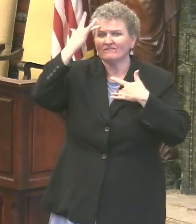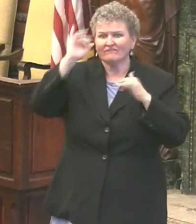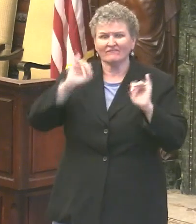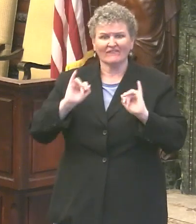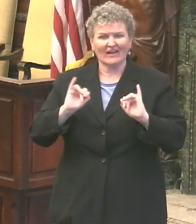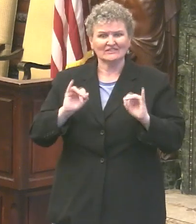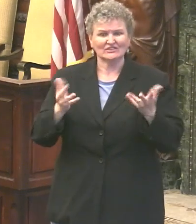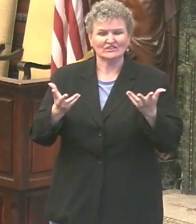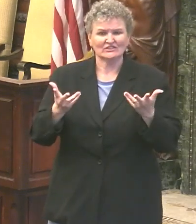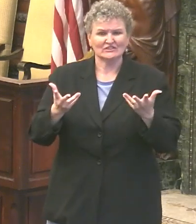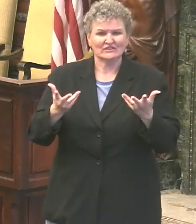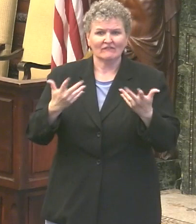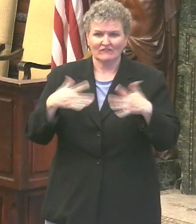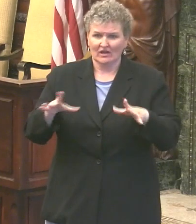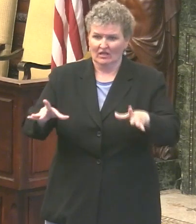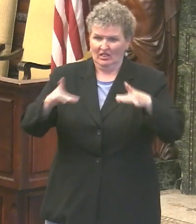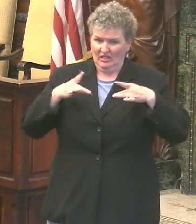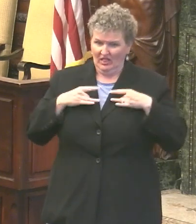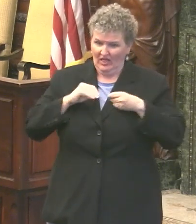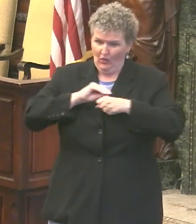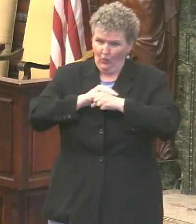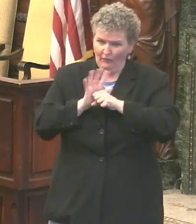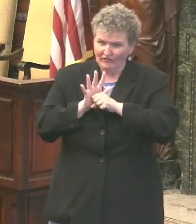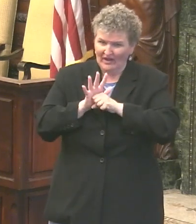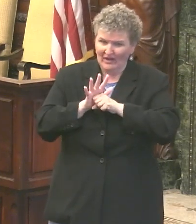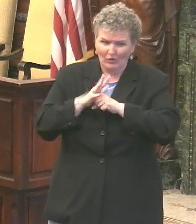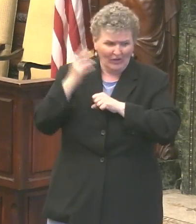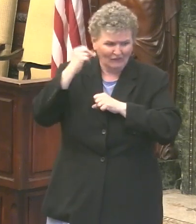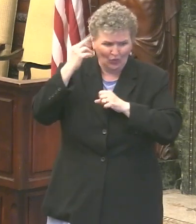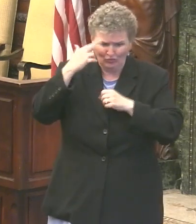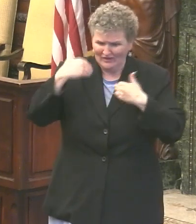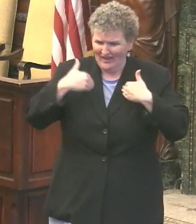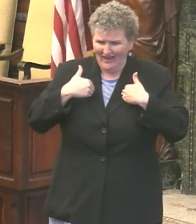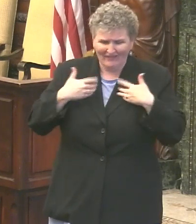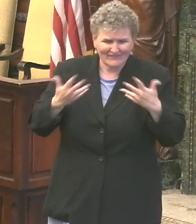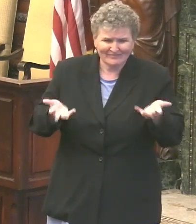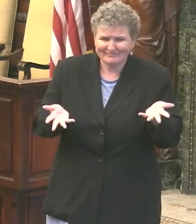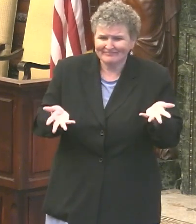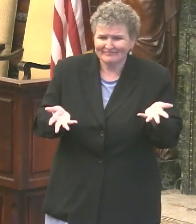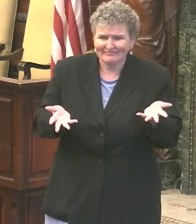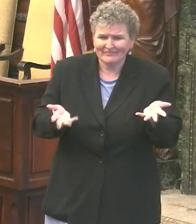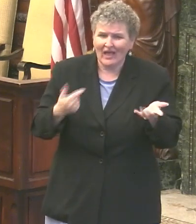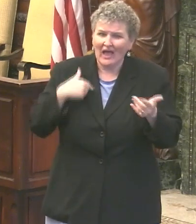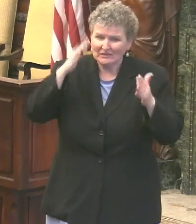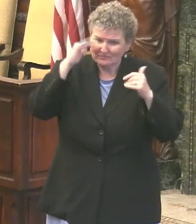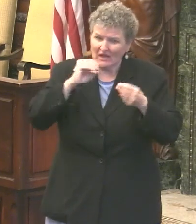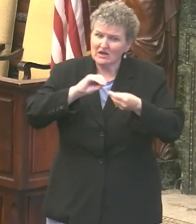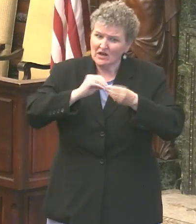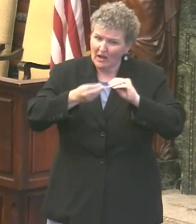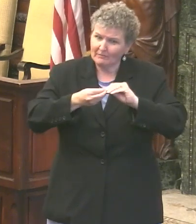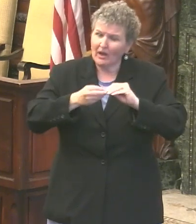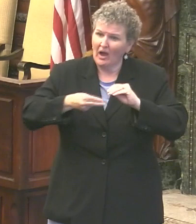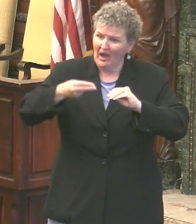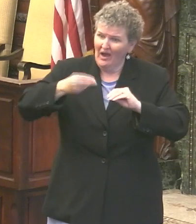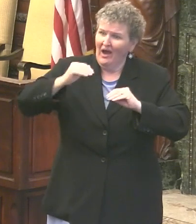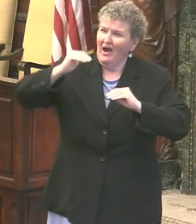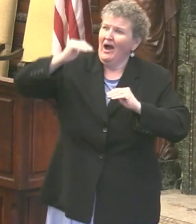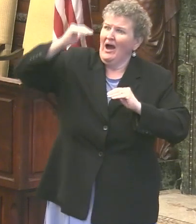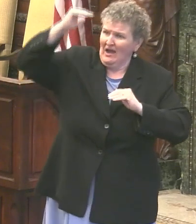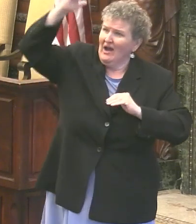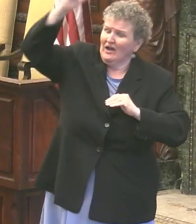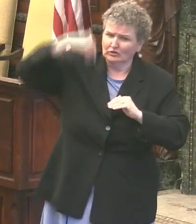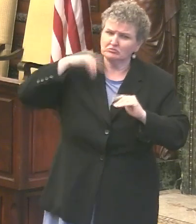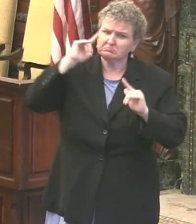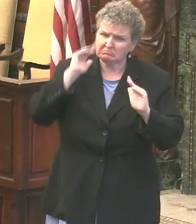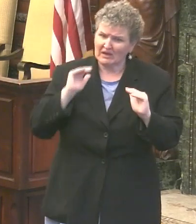symptoms. If anything, I would have expected our percent with antibodies would be higher than that. So I'll look at that, and I think actually at this